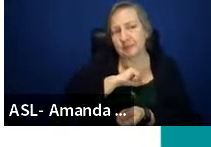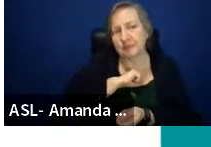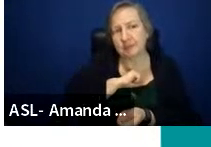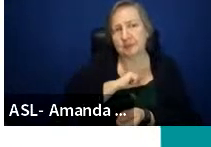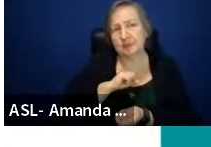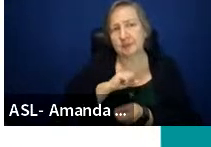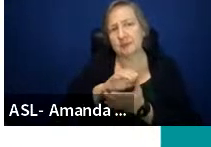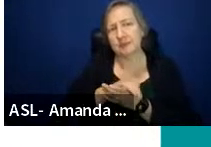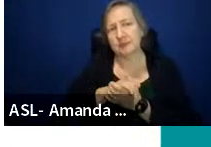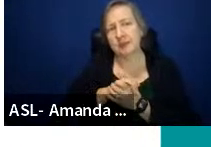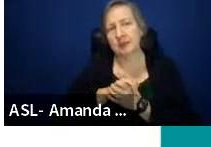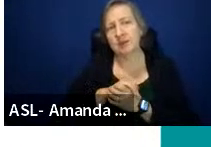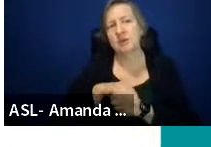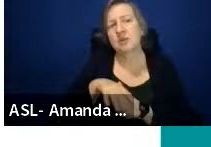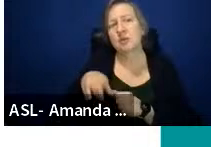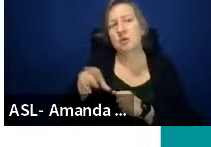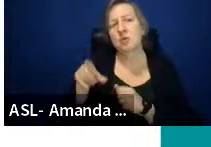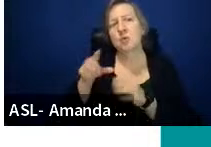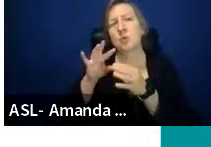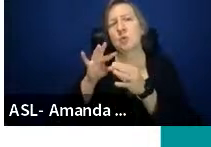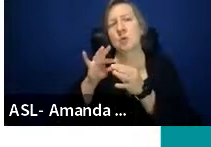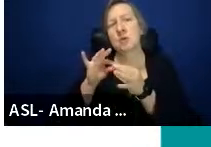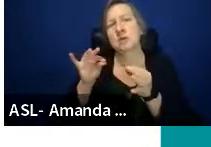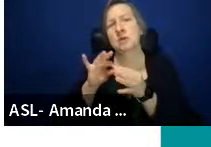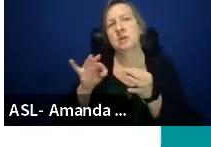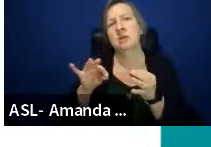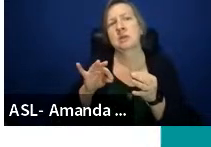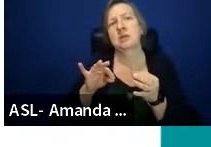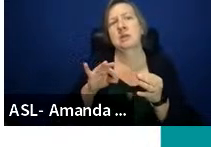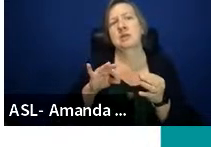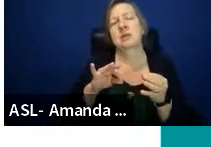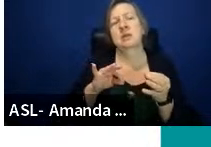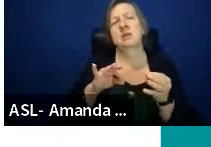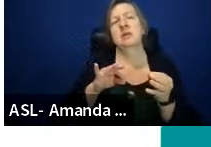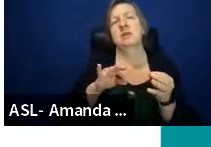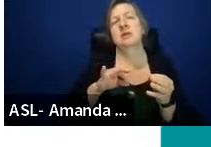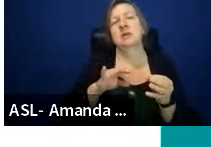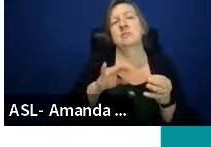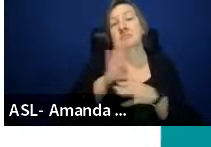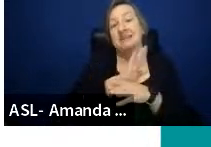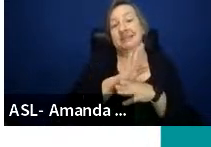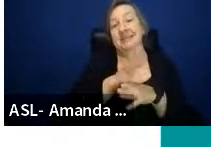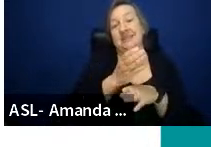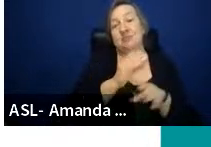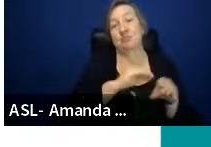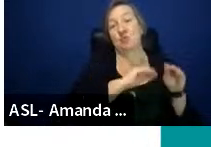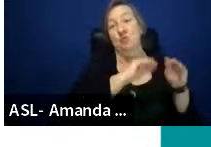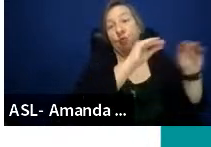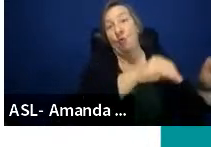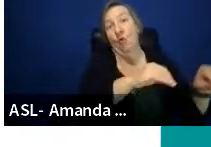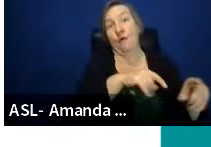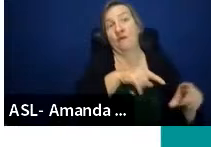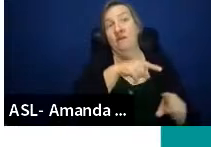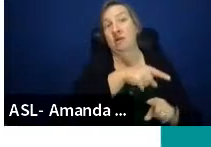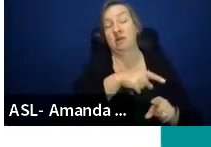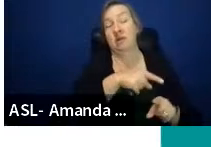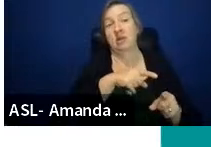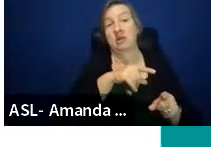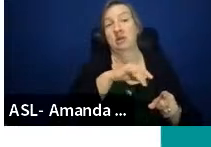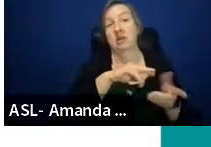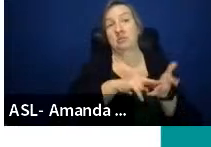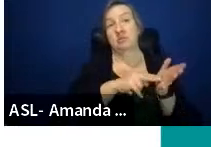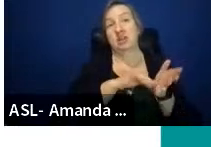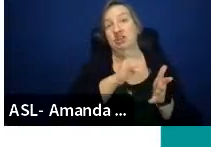You cite a loss of jobs due to the businesses being displaced. Do you not assume that those businesses will